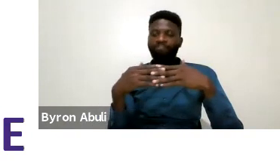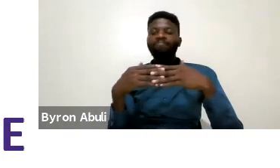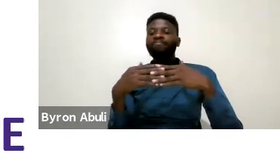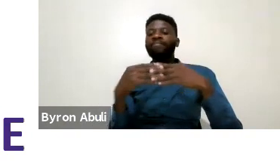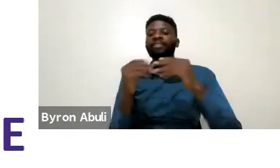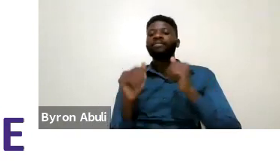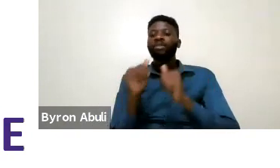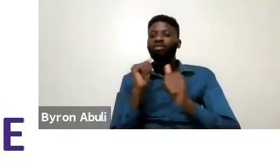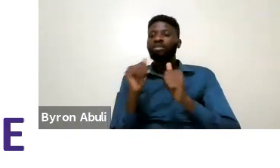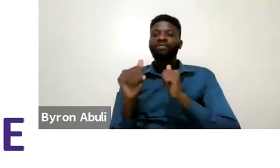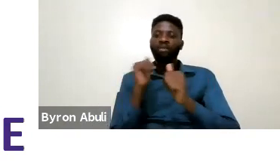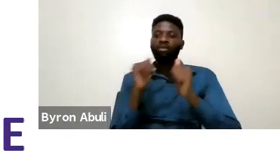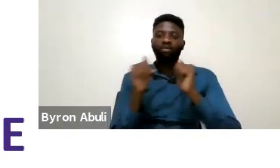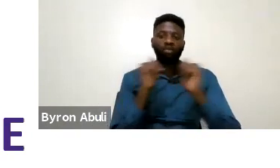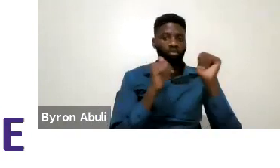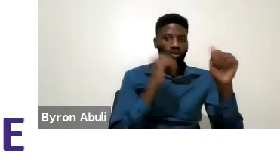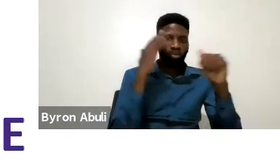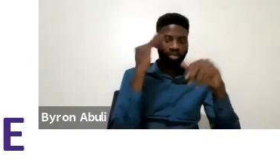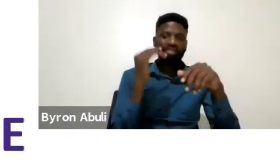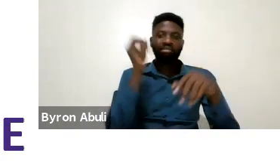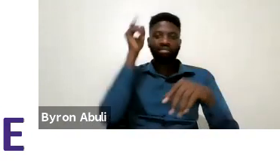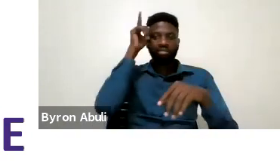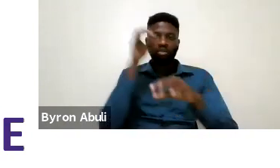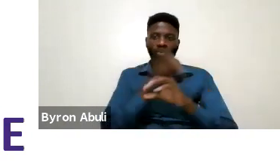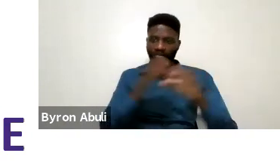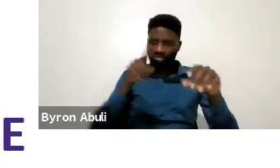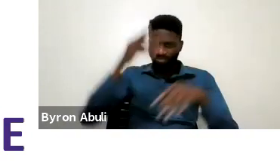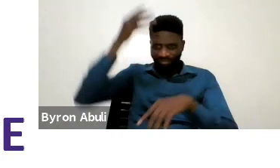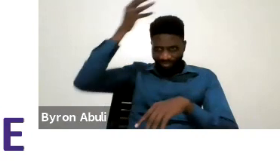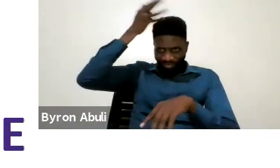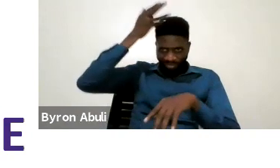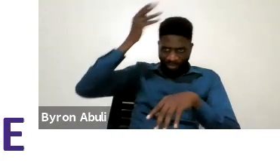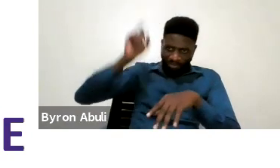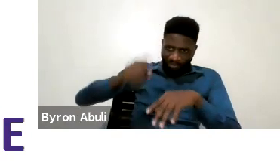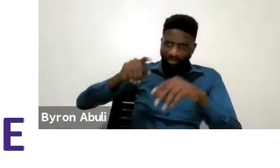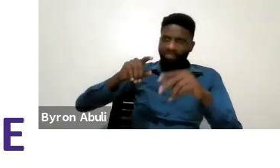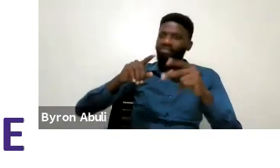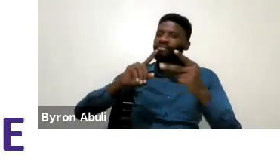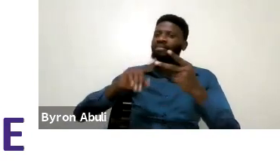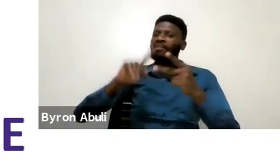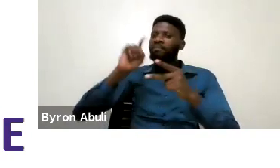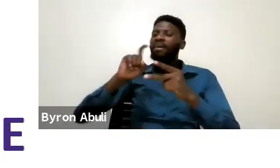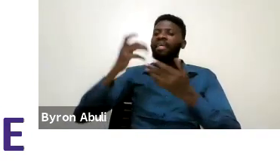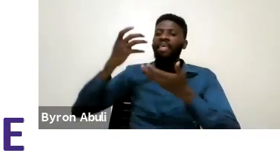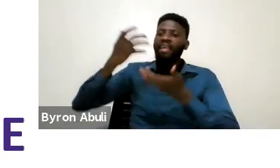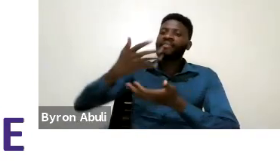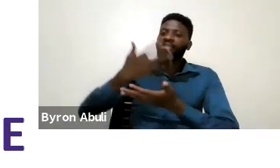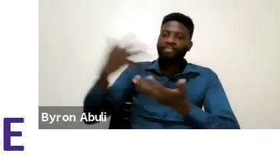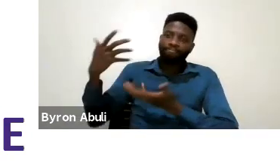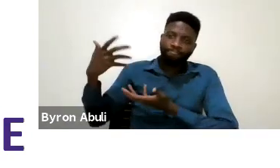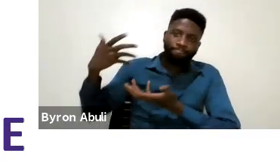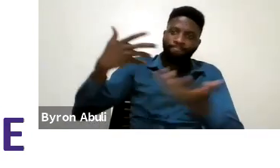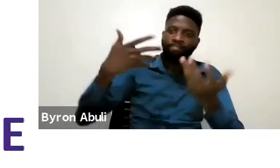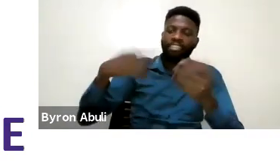because they were not understanding. Now you're supposed to be a nurse, you're supposed to be lifting heavy stuff. How are you going to work while you're